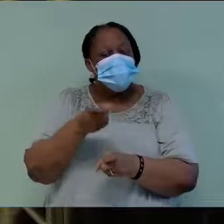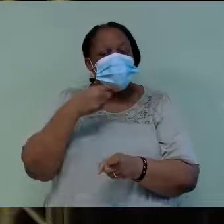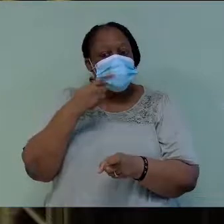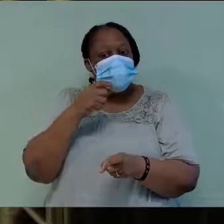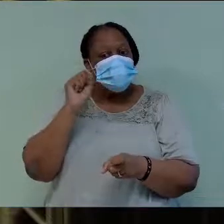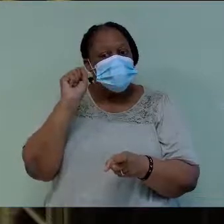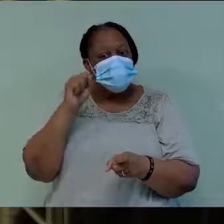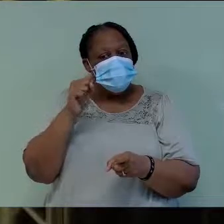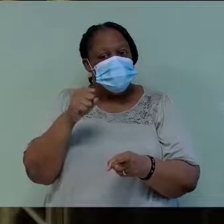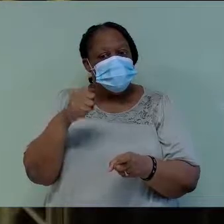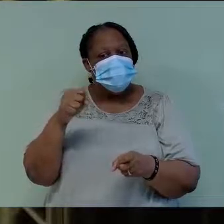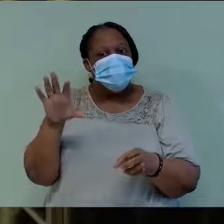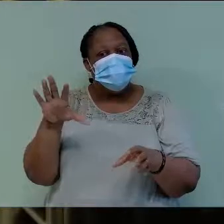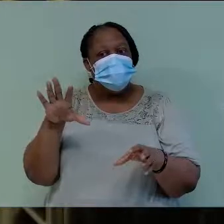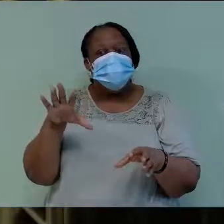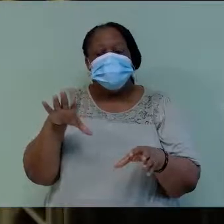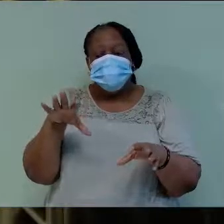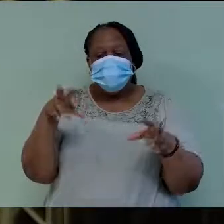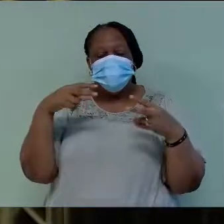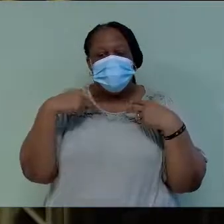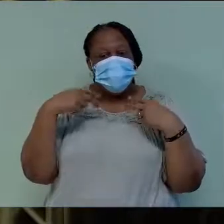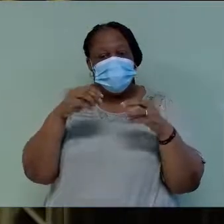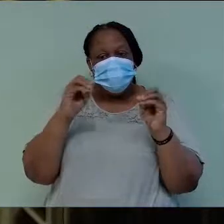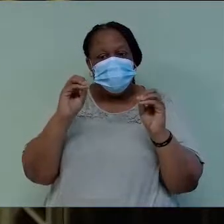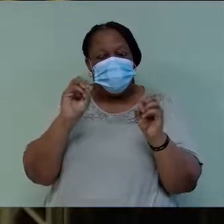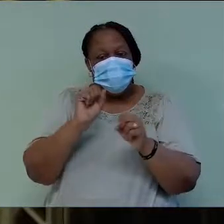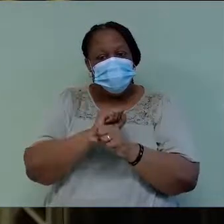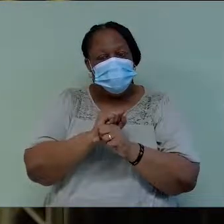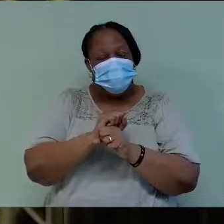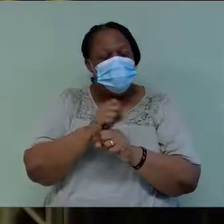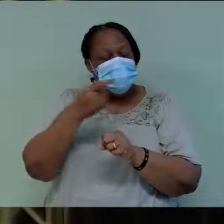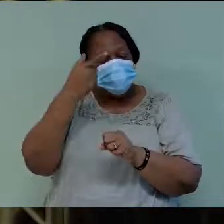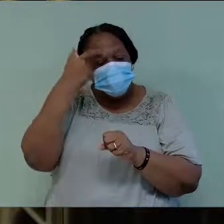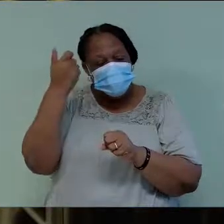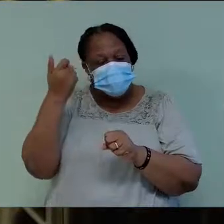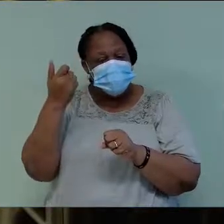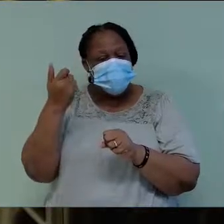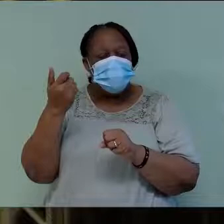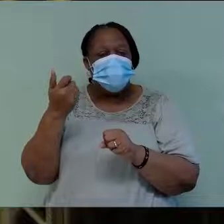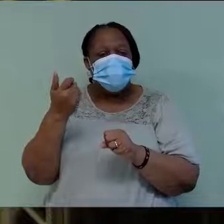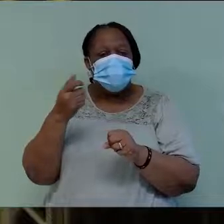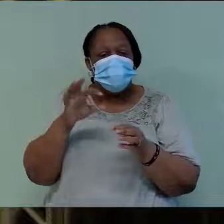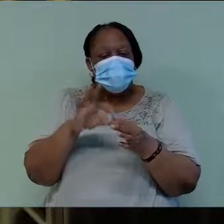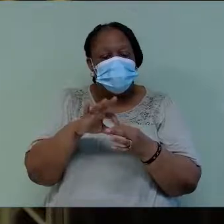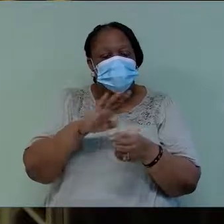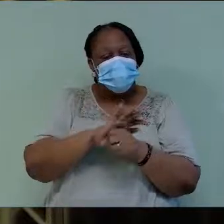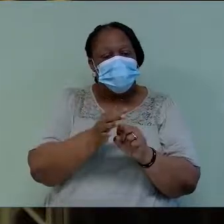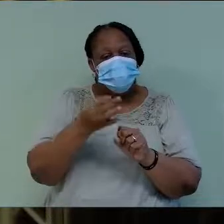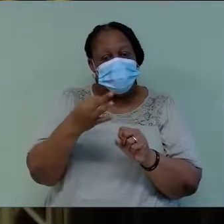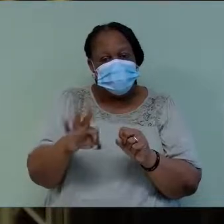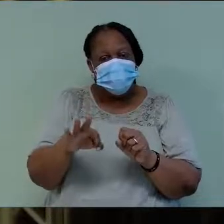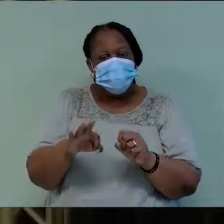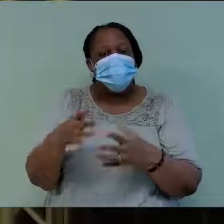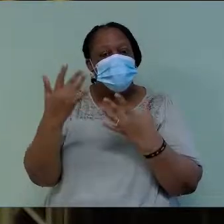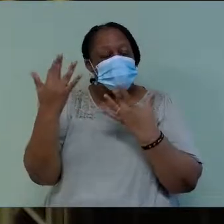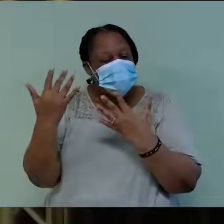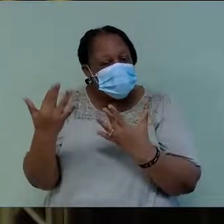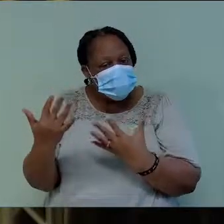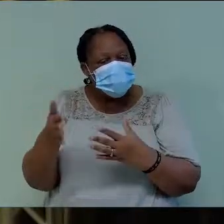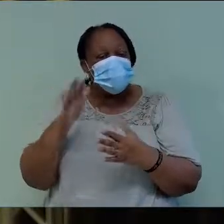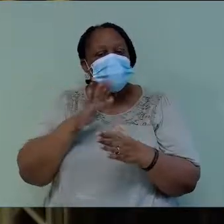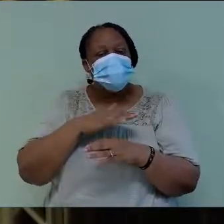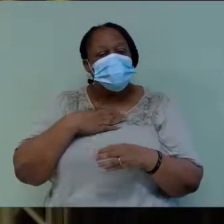pandemic. Please to be patient. The payments will be made every day until the 3